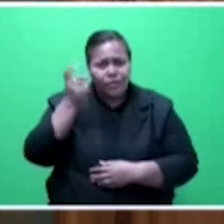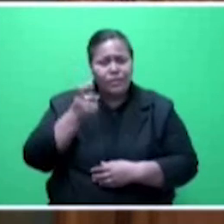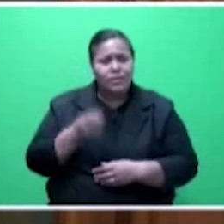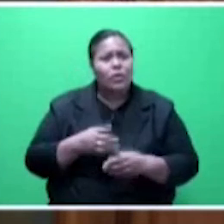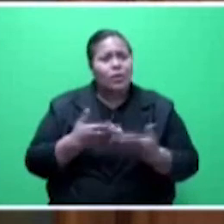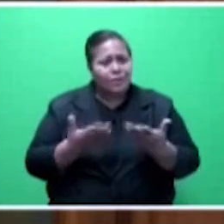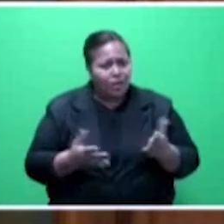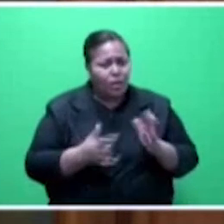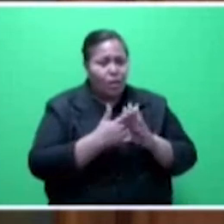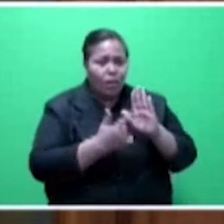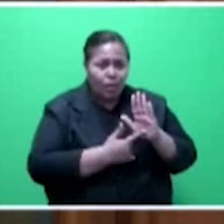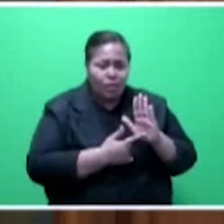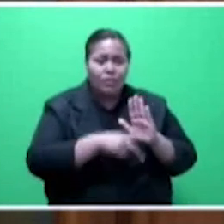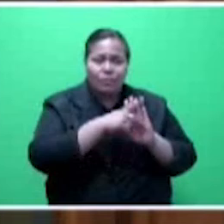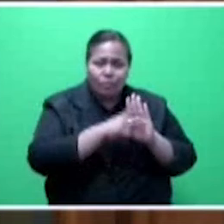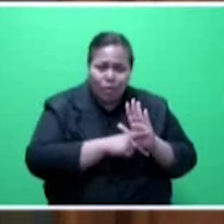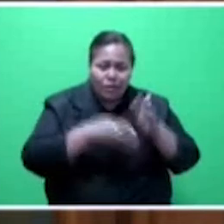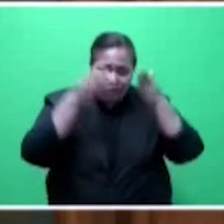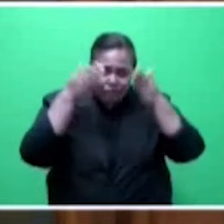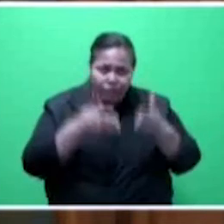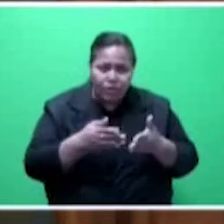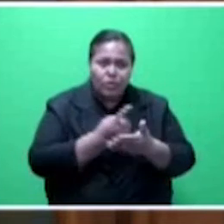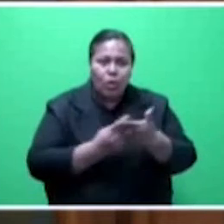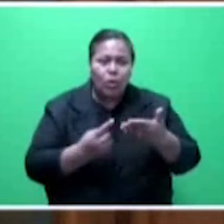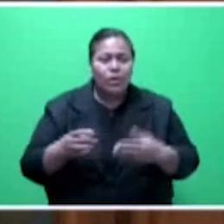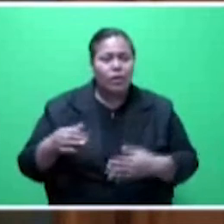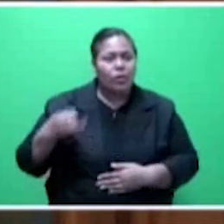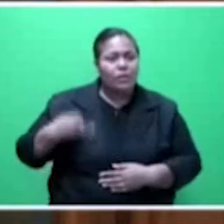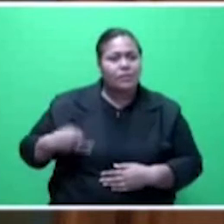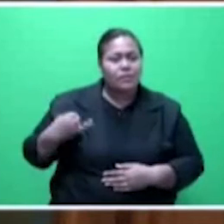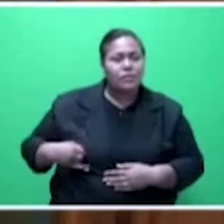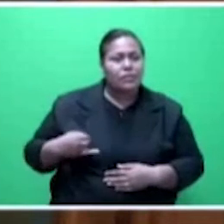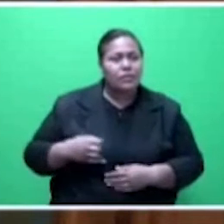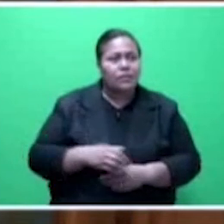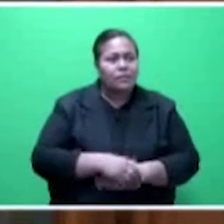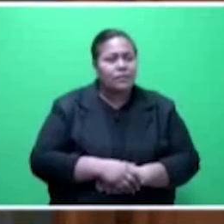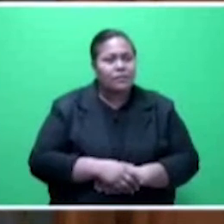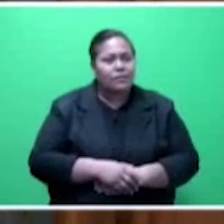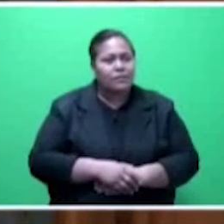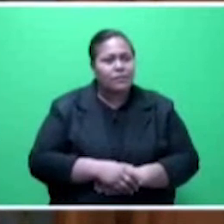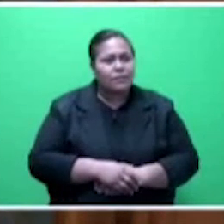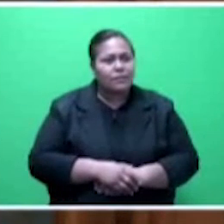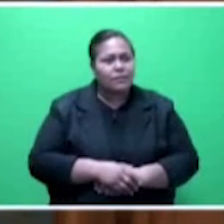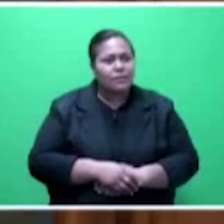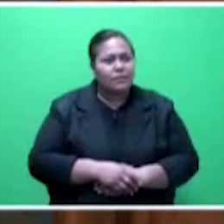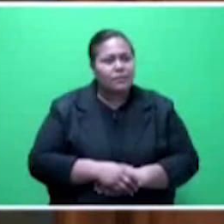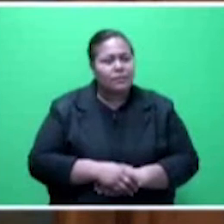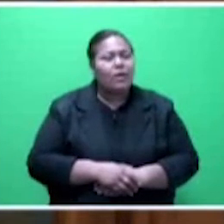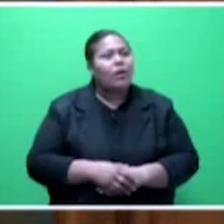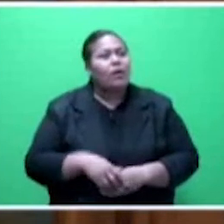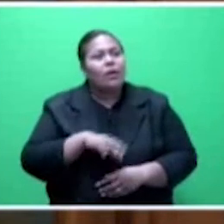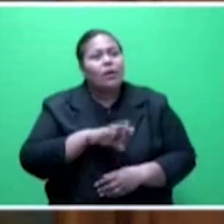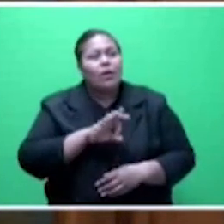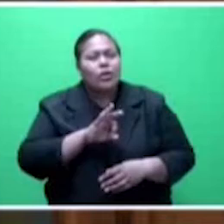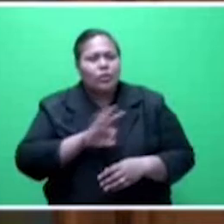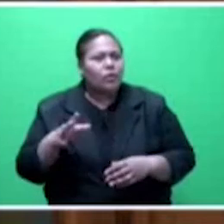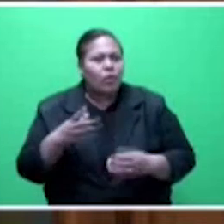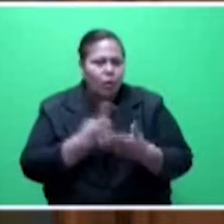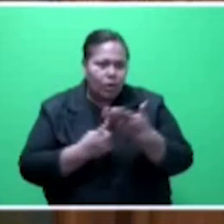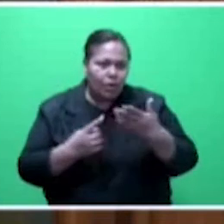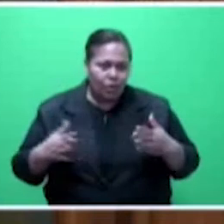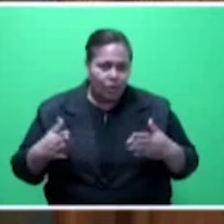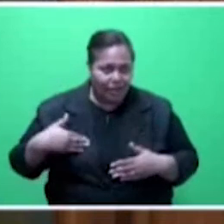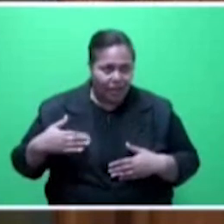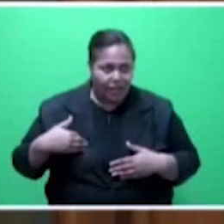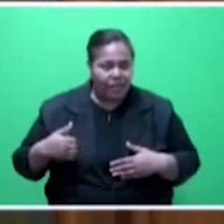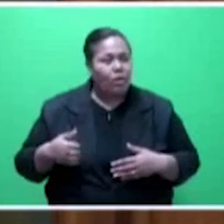and policies focused only on occupational injuries and diseases and not on overall health and wellness and physical fitness